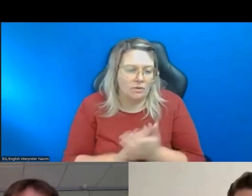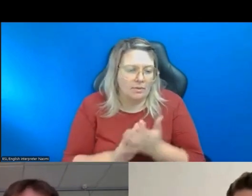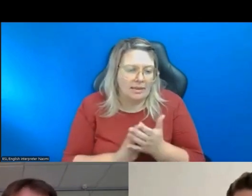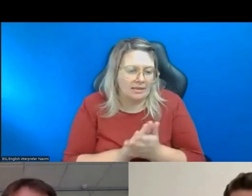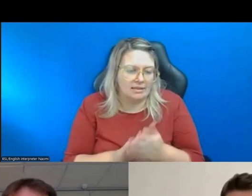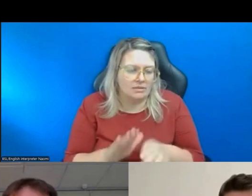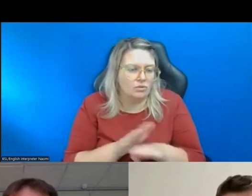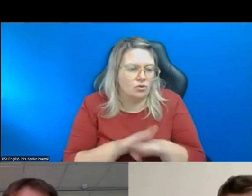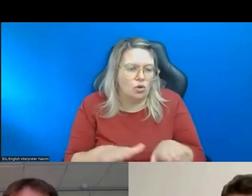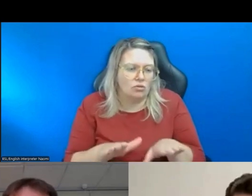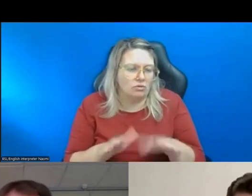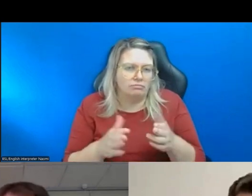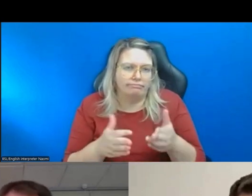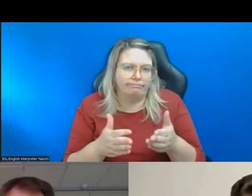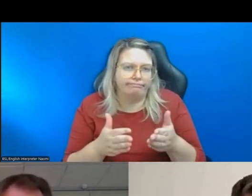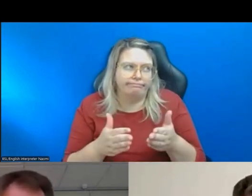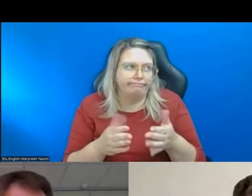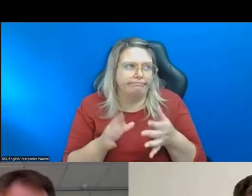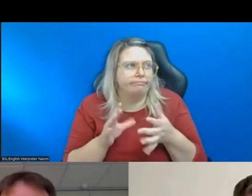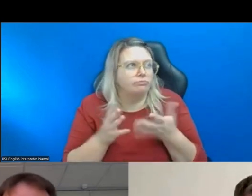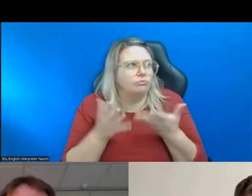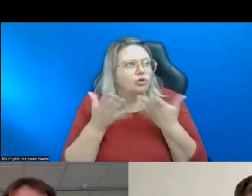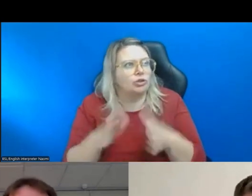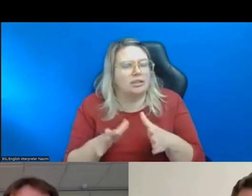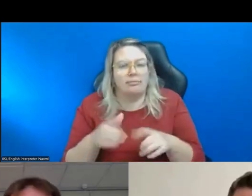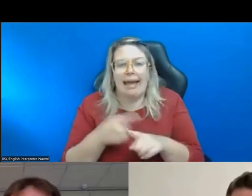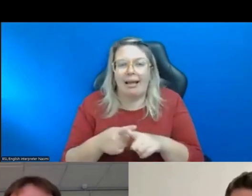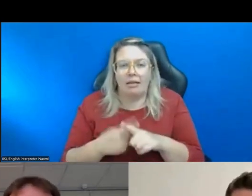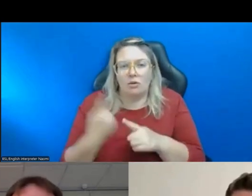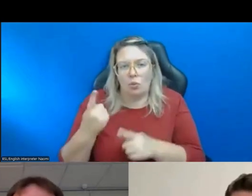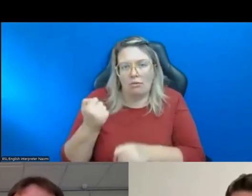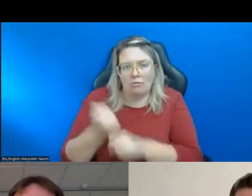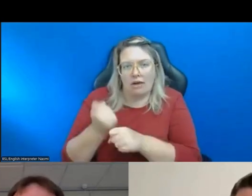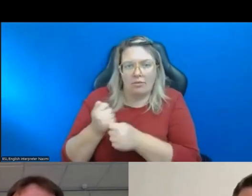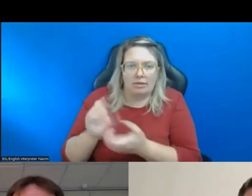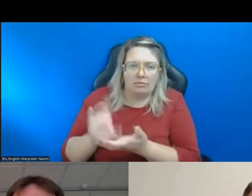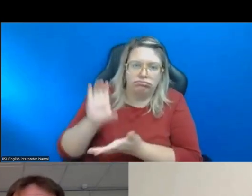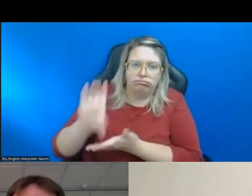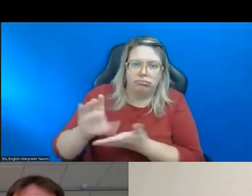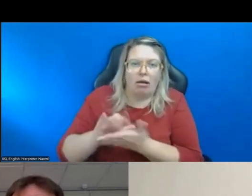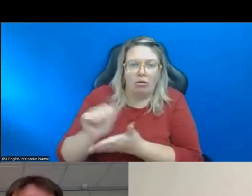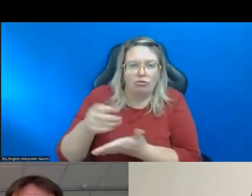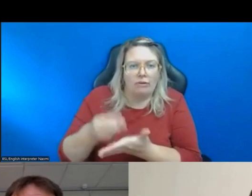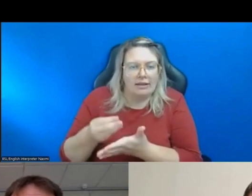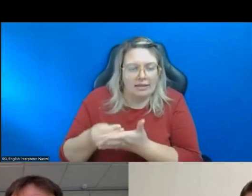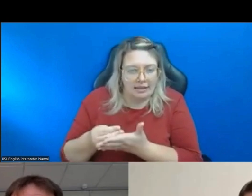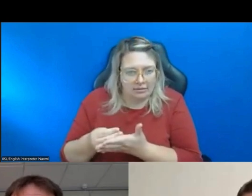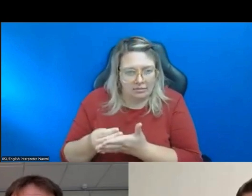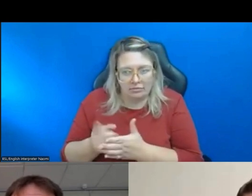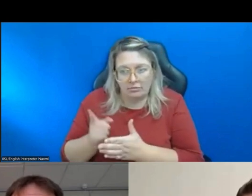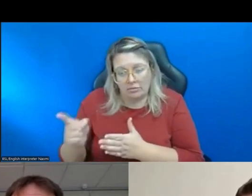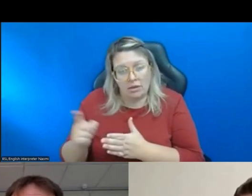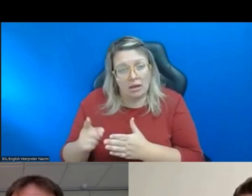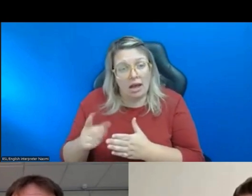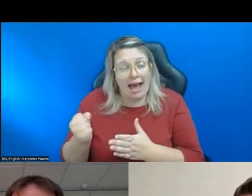about cultural funding in this country, as you know from clearly the Dorset example. Cultural funding is at the national level, and there's got to be some